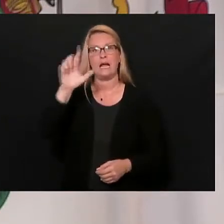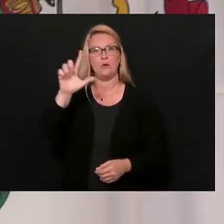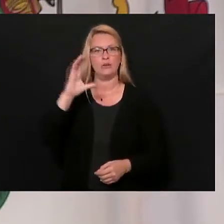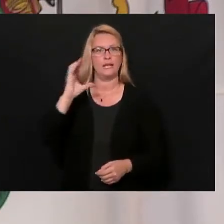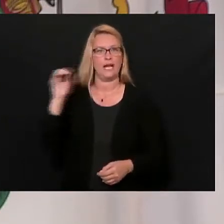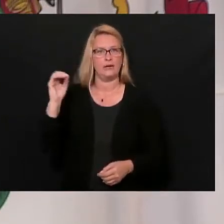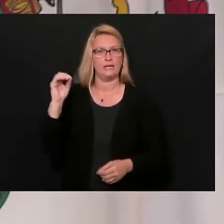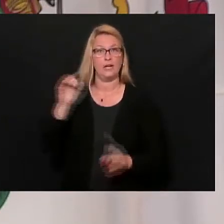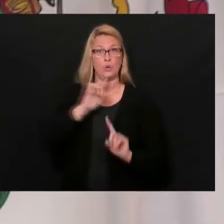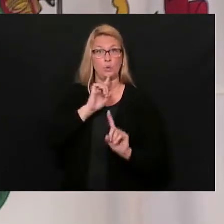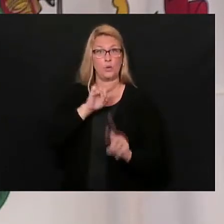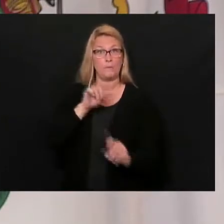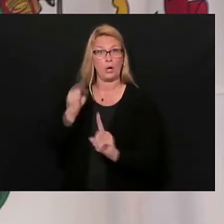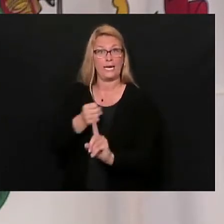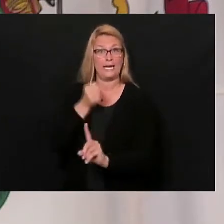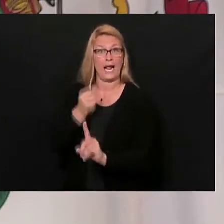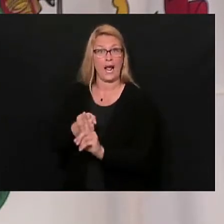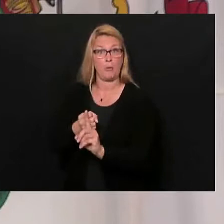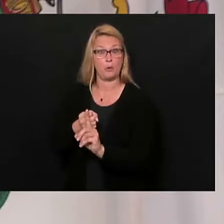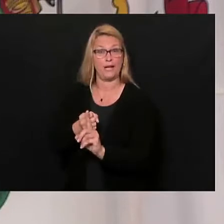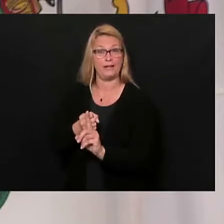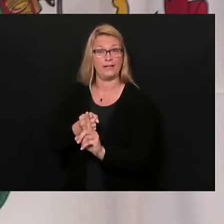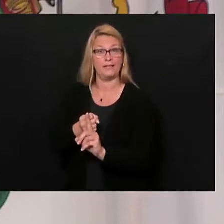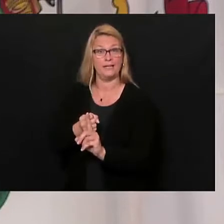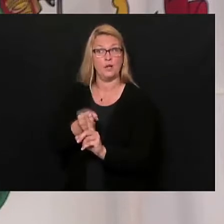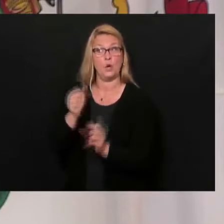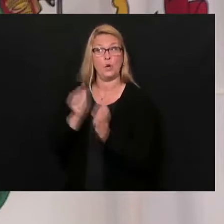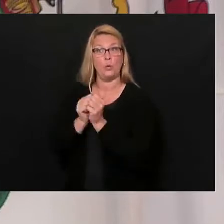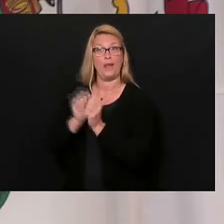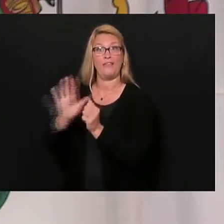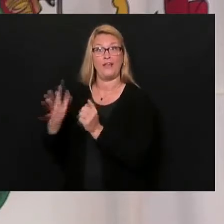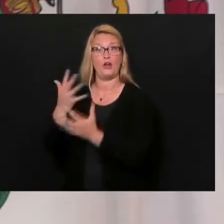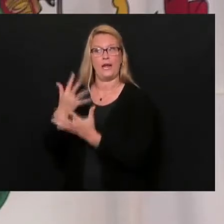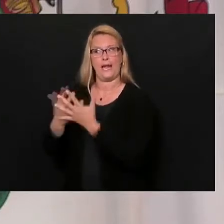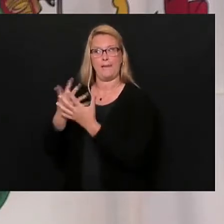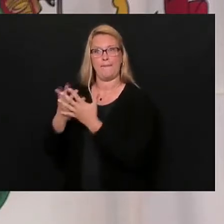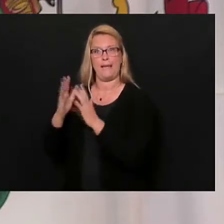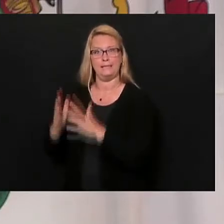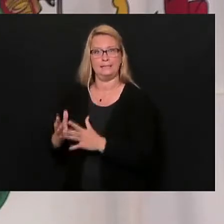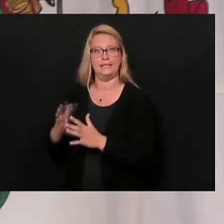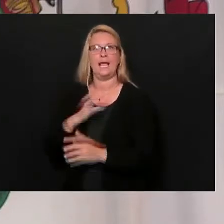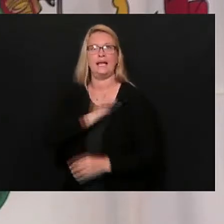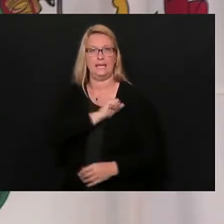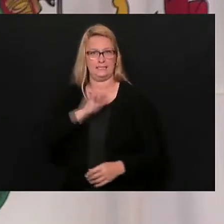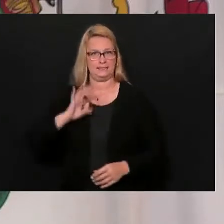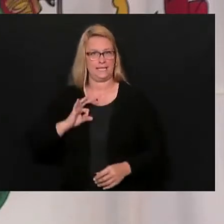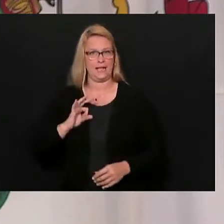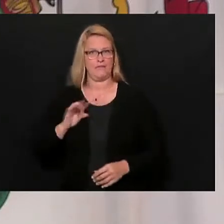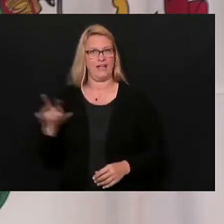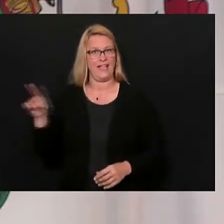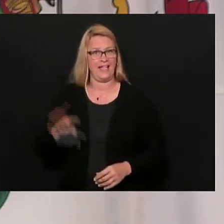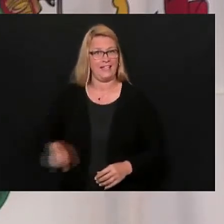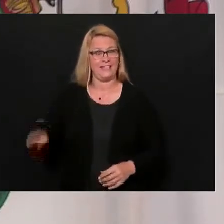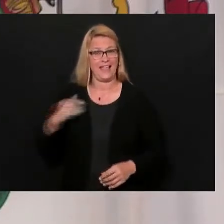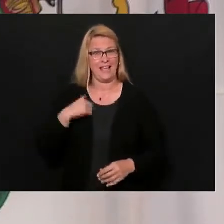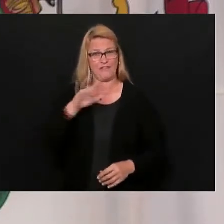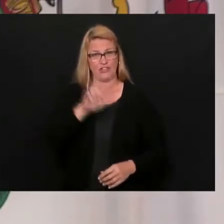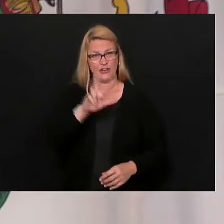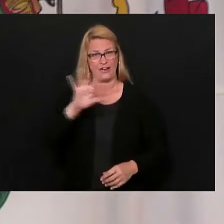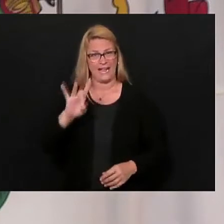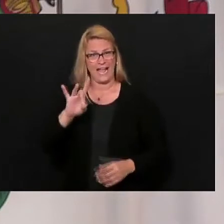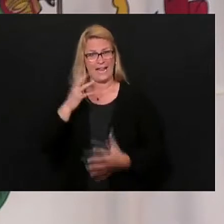has reported an outbreak among both inmates and staff. Stevens has 38 inmates